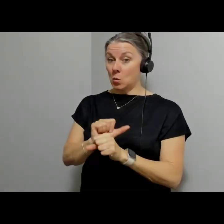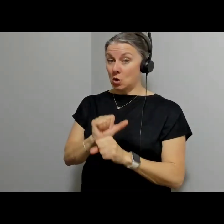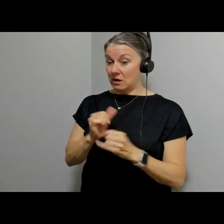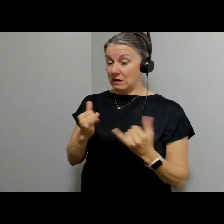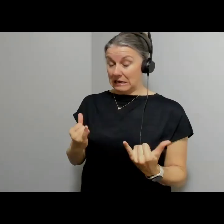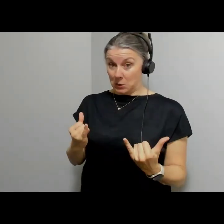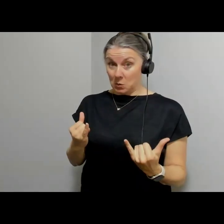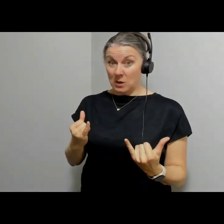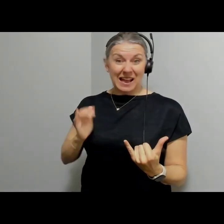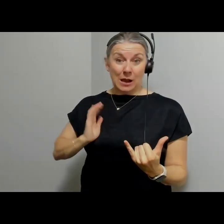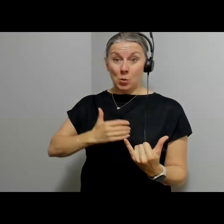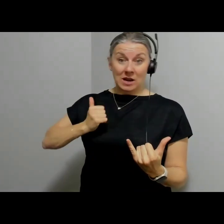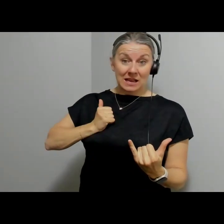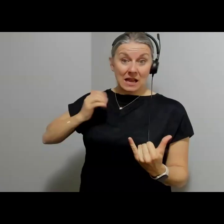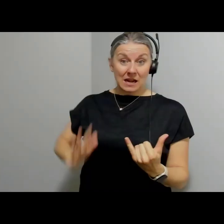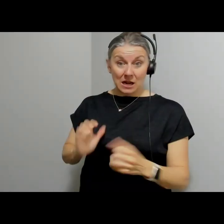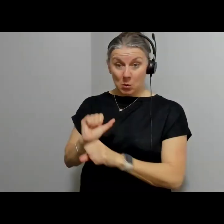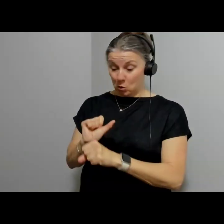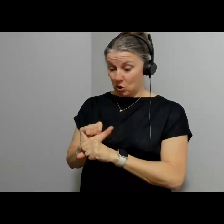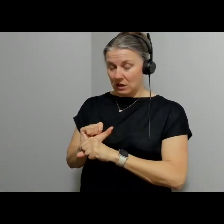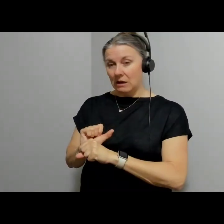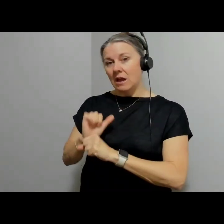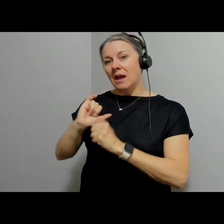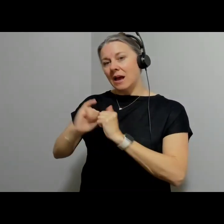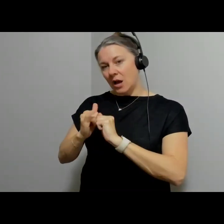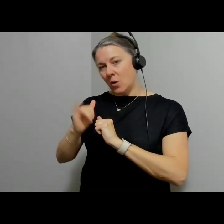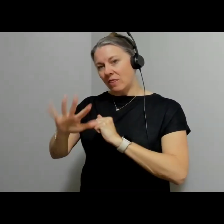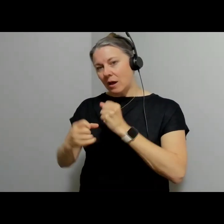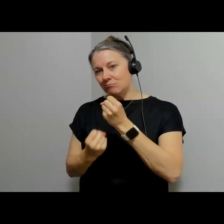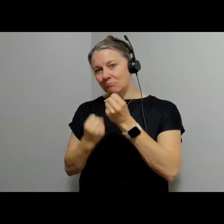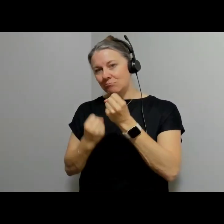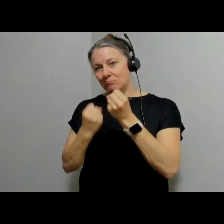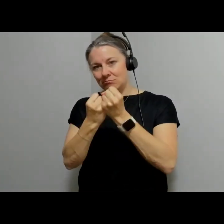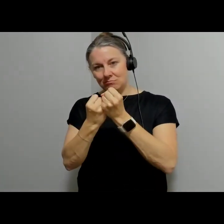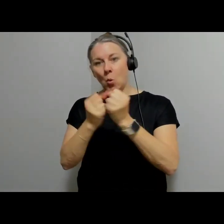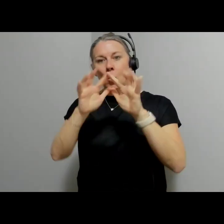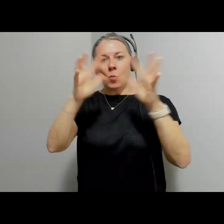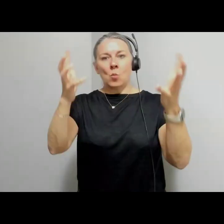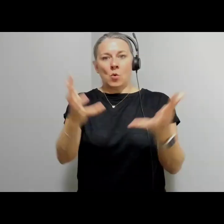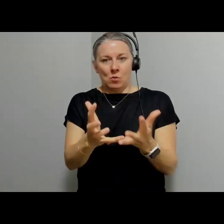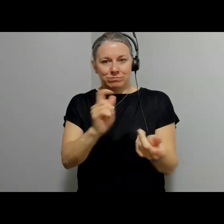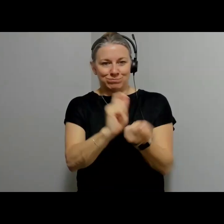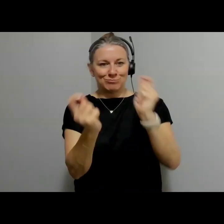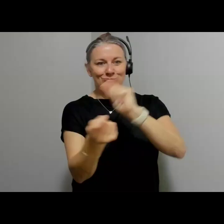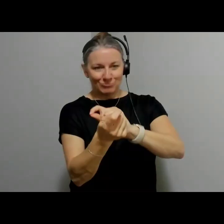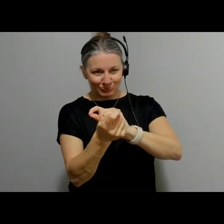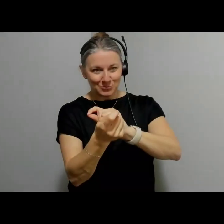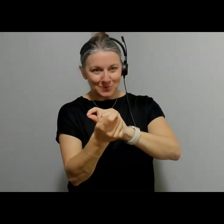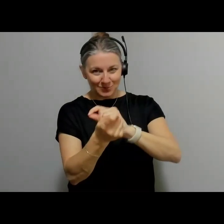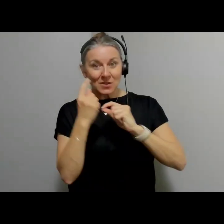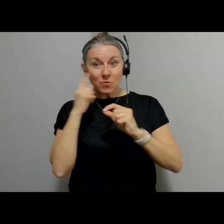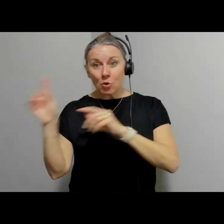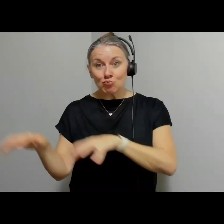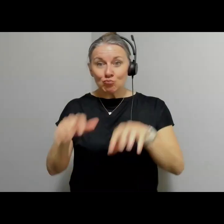as Canadians are contributing to a global change, to the drafting of a United Nations Convention on the rights